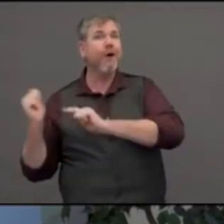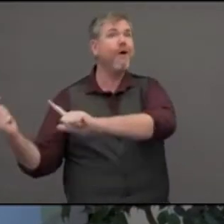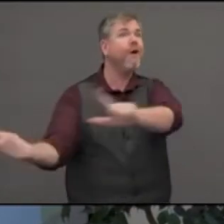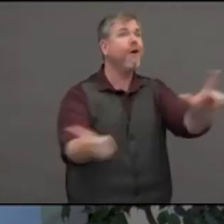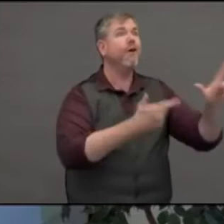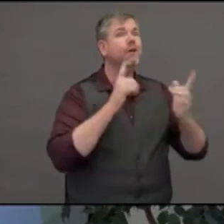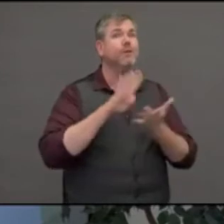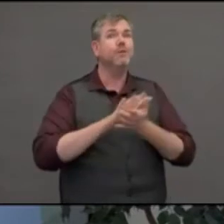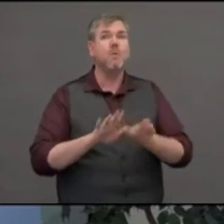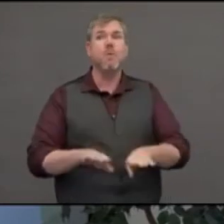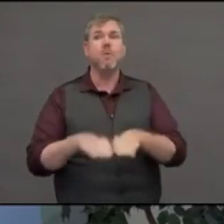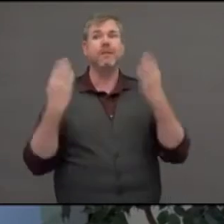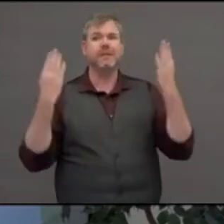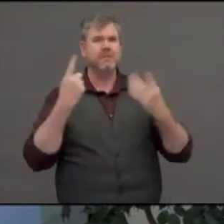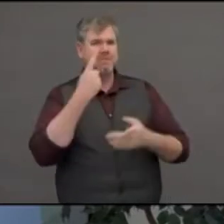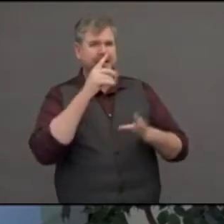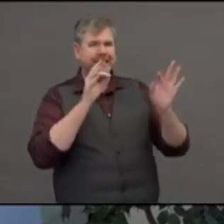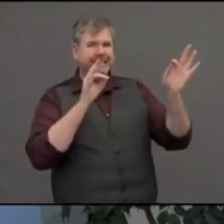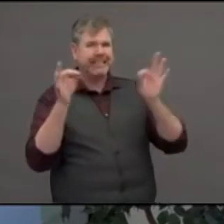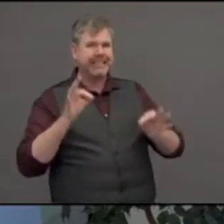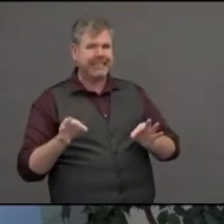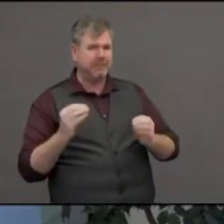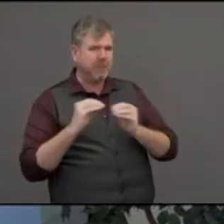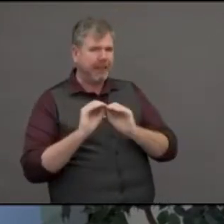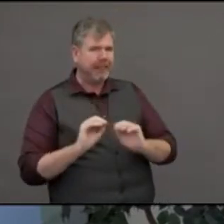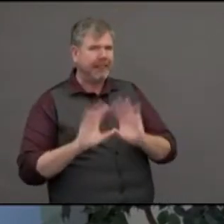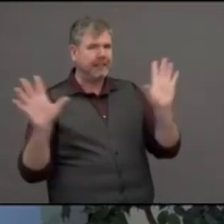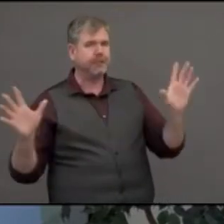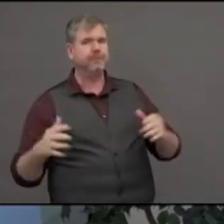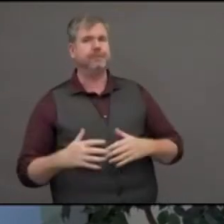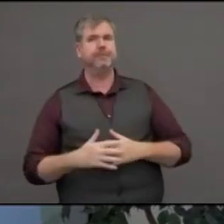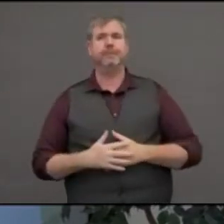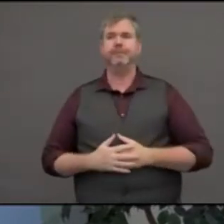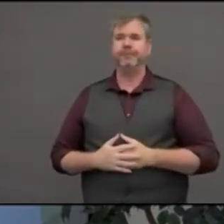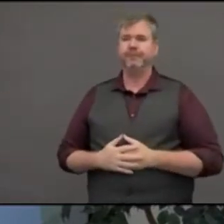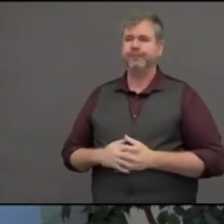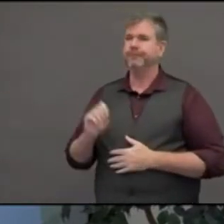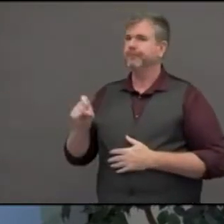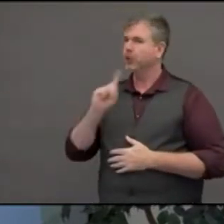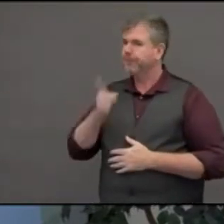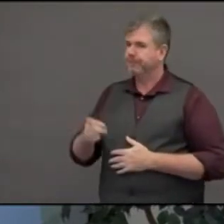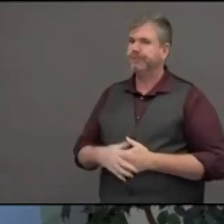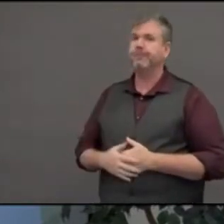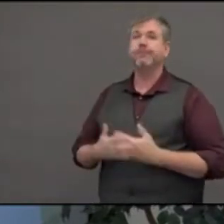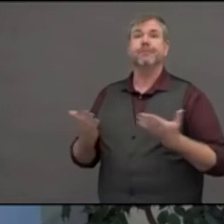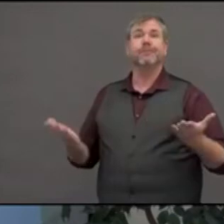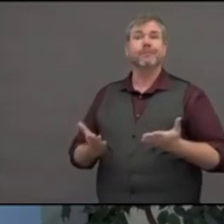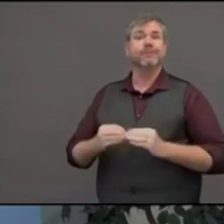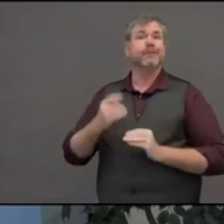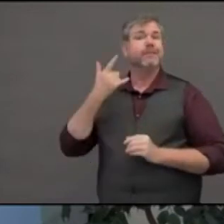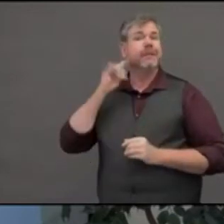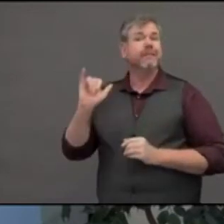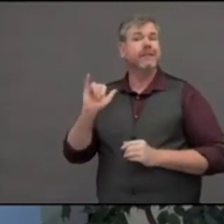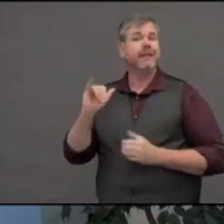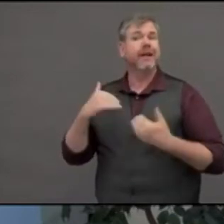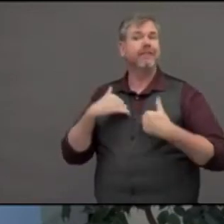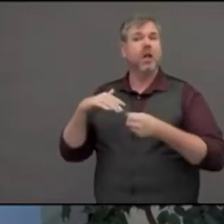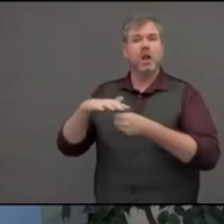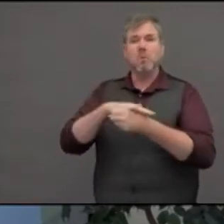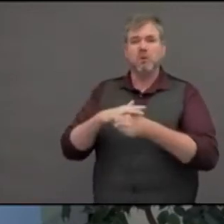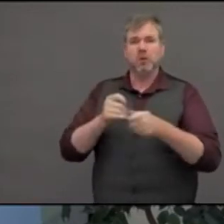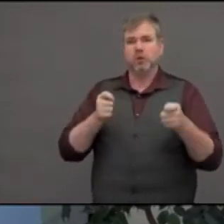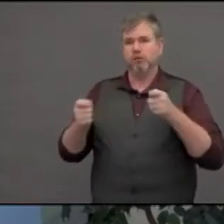or going about this process? Absolutely. Here in California, we have local control. The way the Constitution has